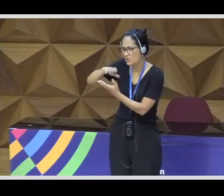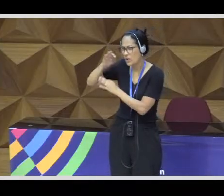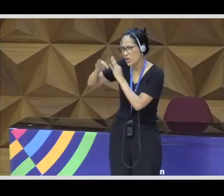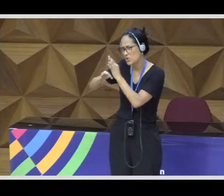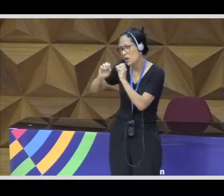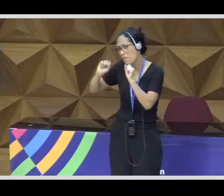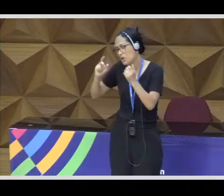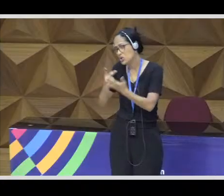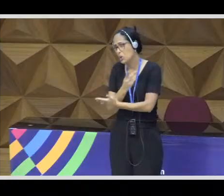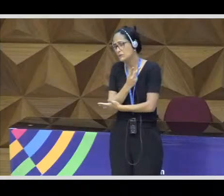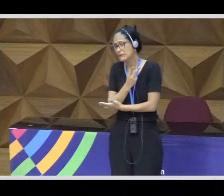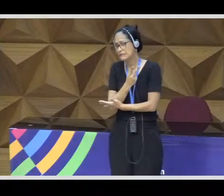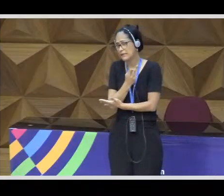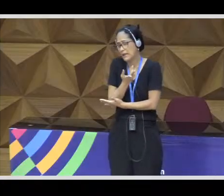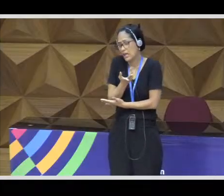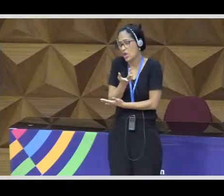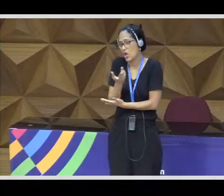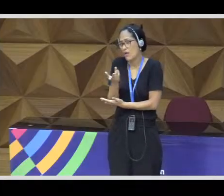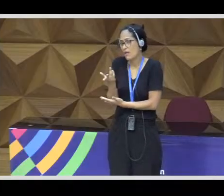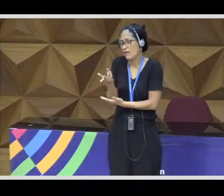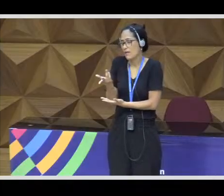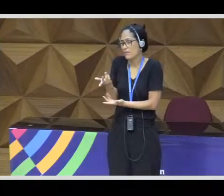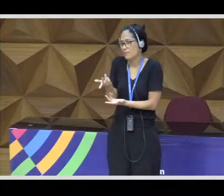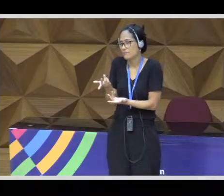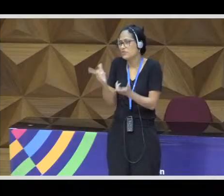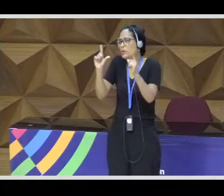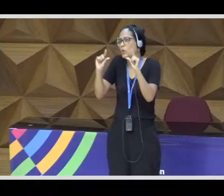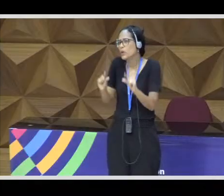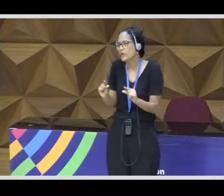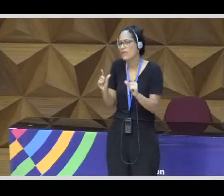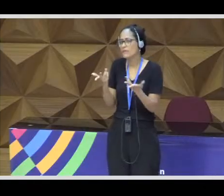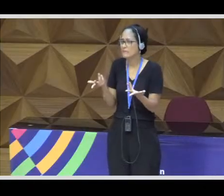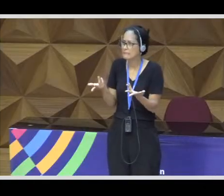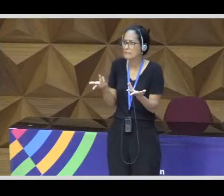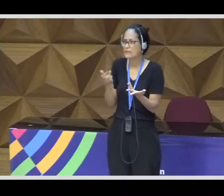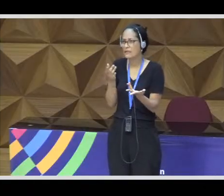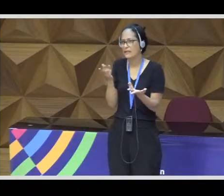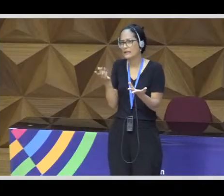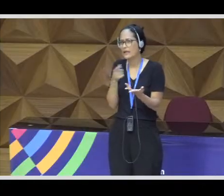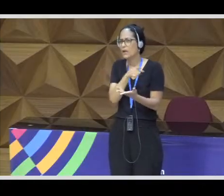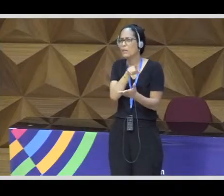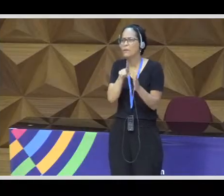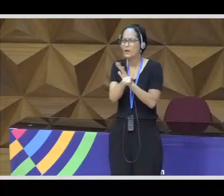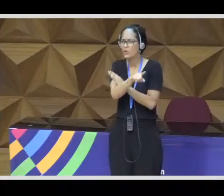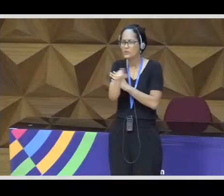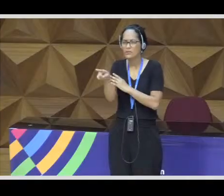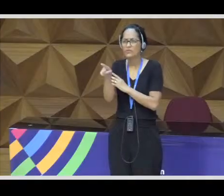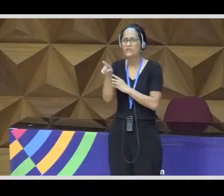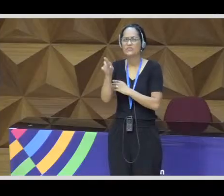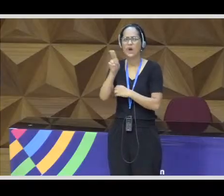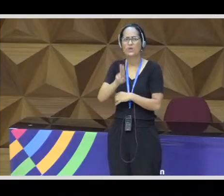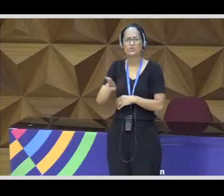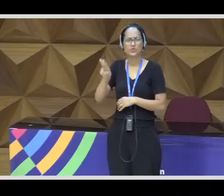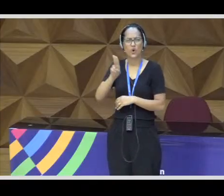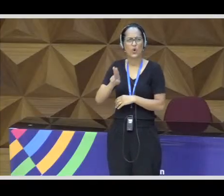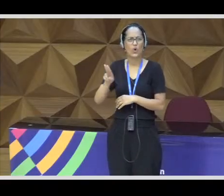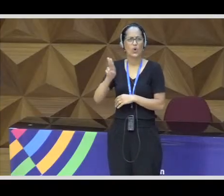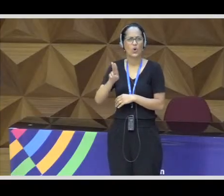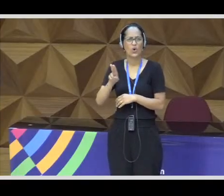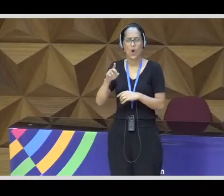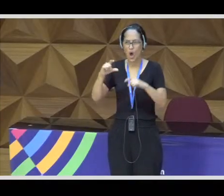I think limit? there's some interesting things there. Has anyone used Apple Vision Pro headset? So